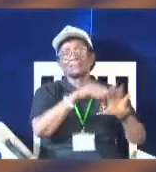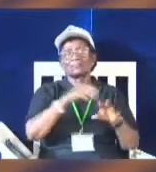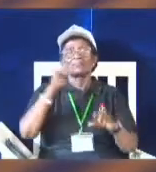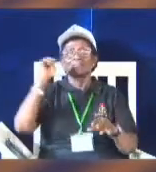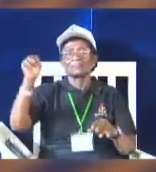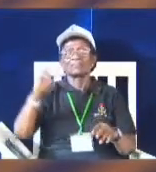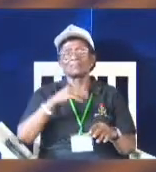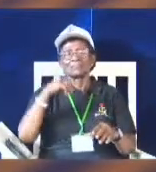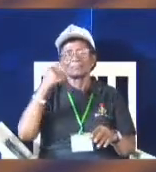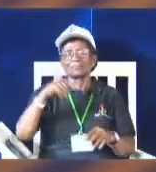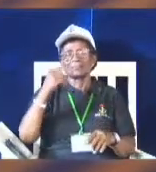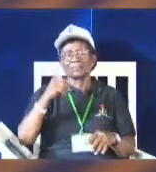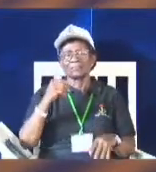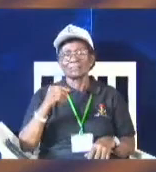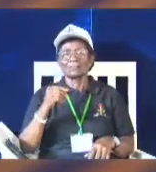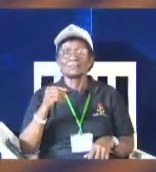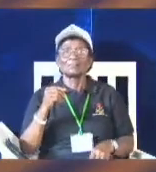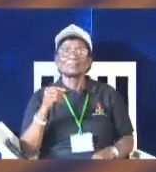and said,